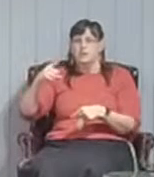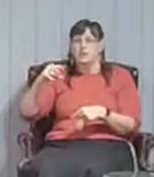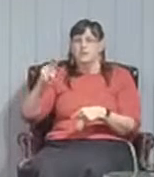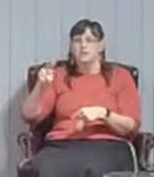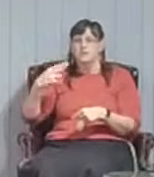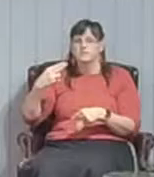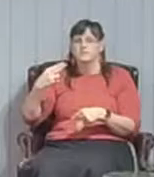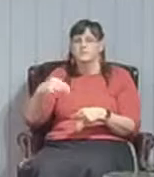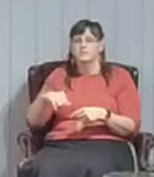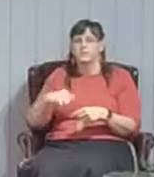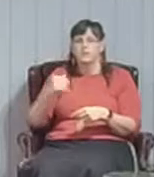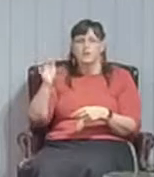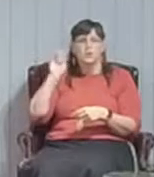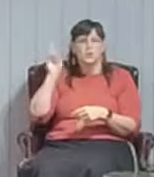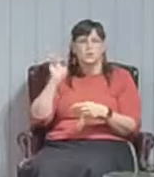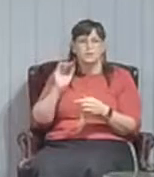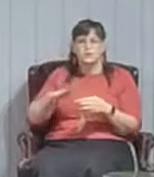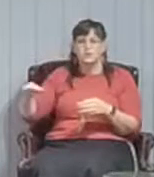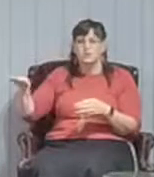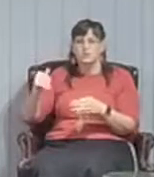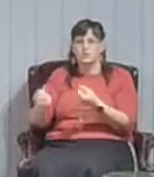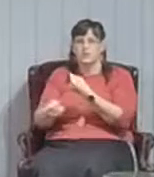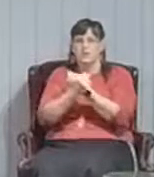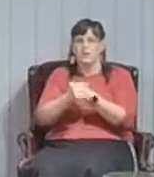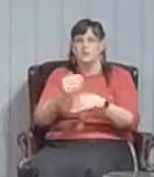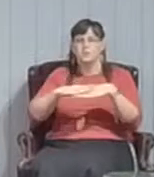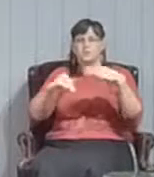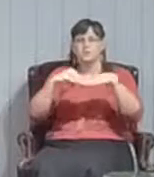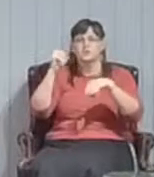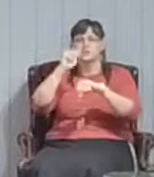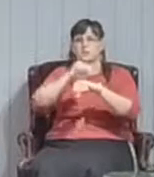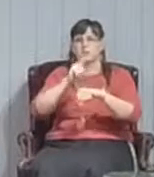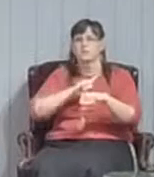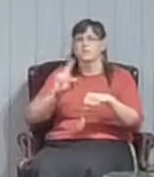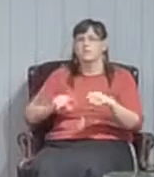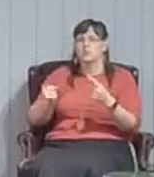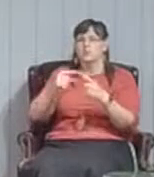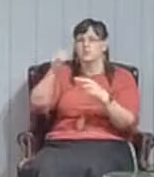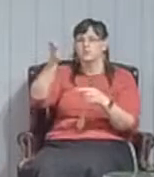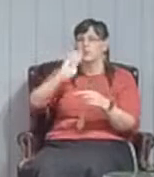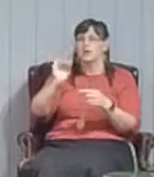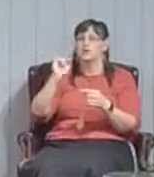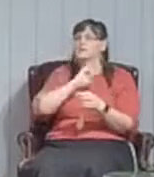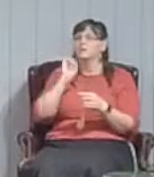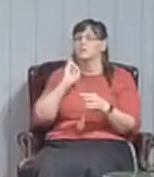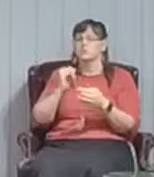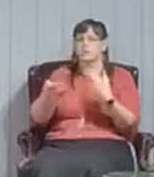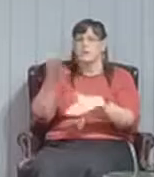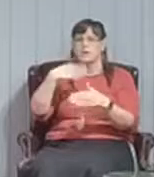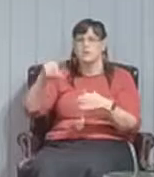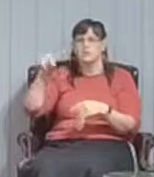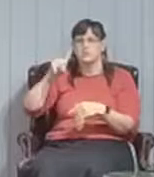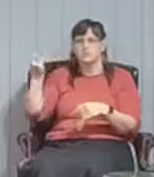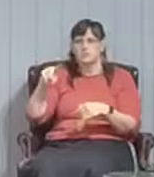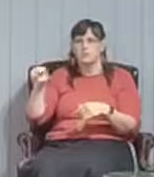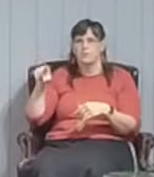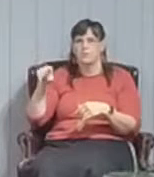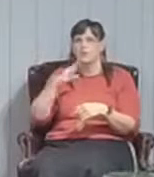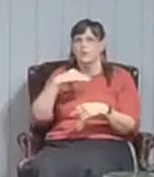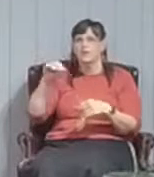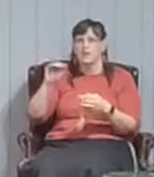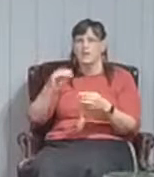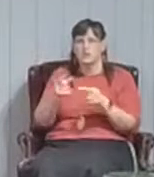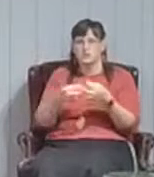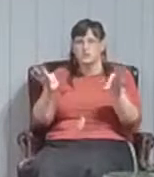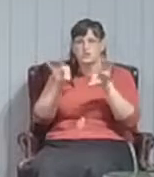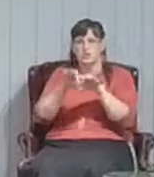children of captivity builded the temple of the Lord, God of Israel, then they came to Zerubbabel and to the chief of the fathers and